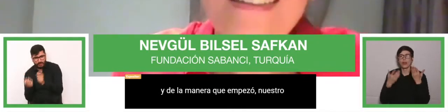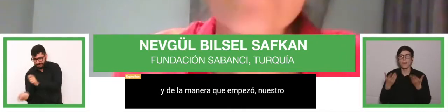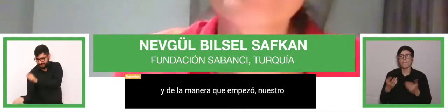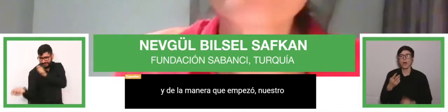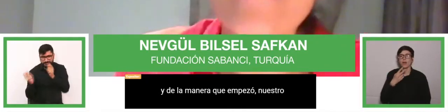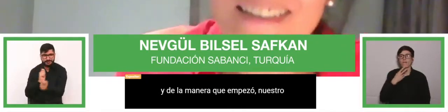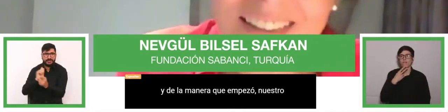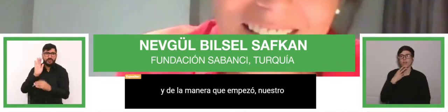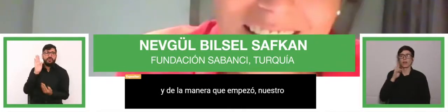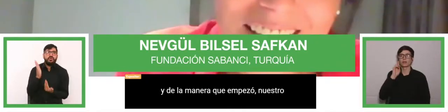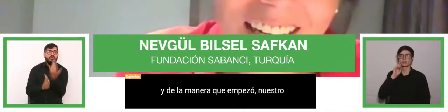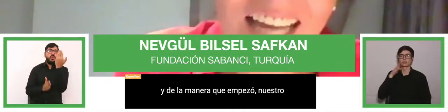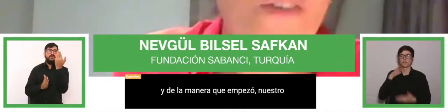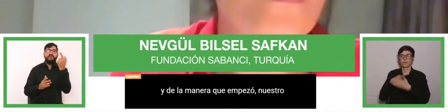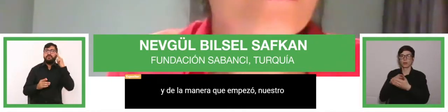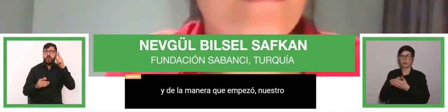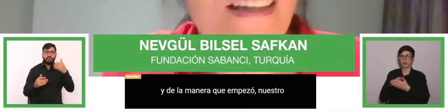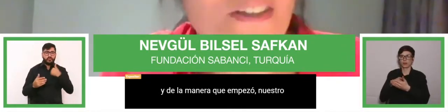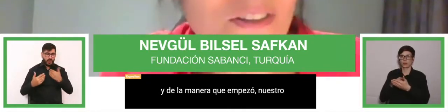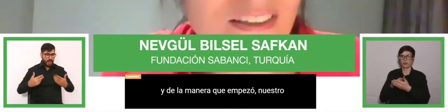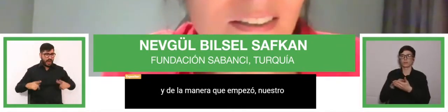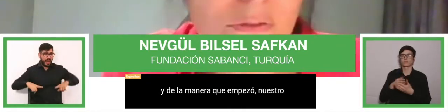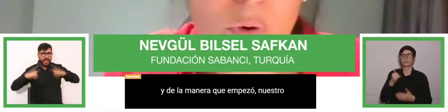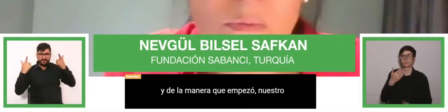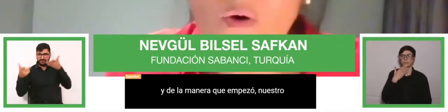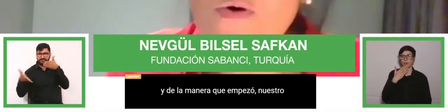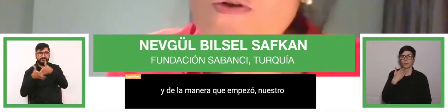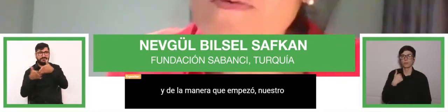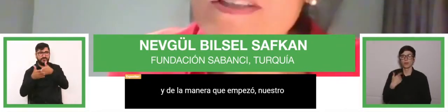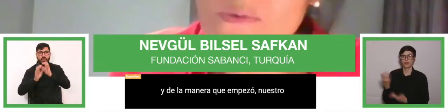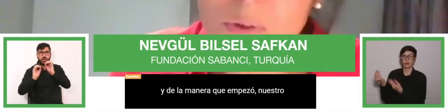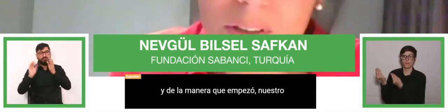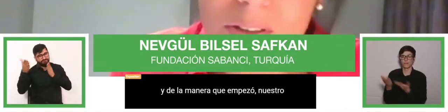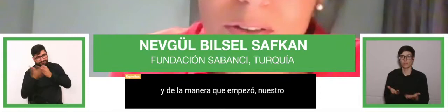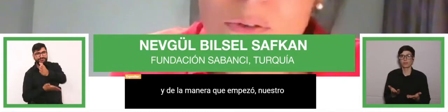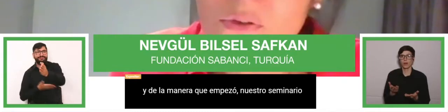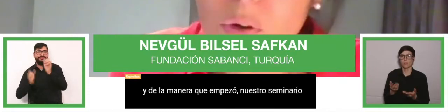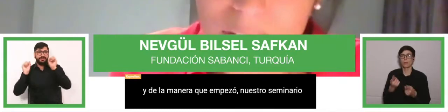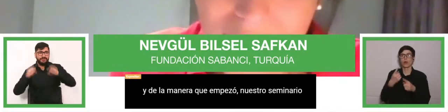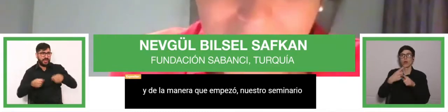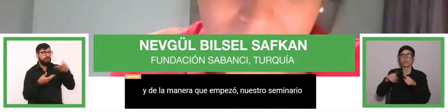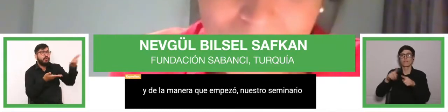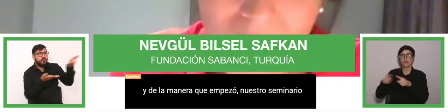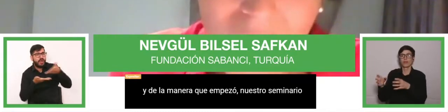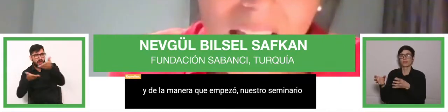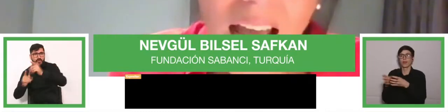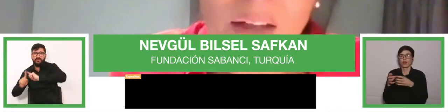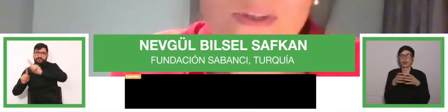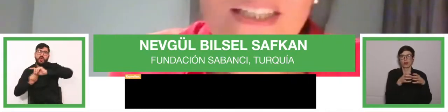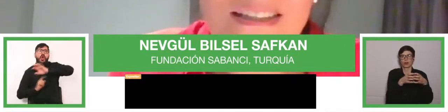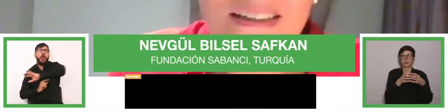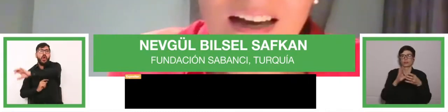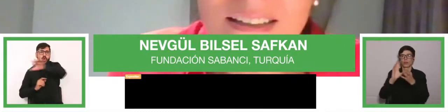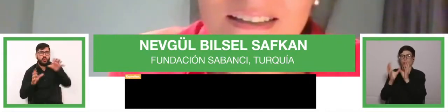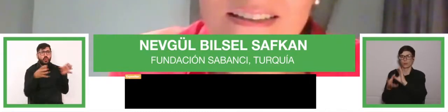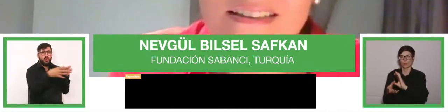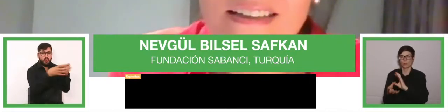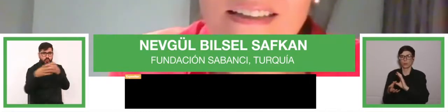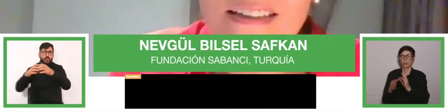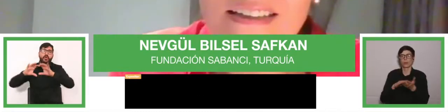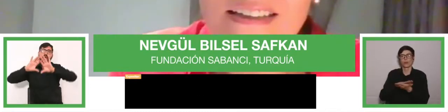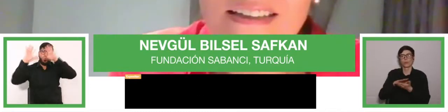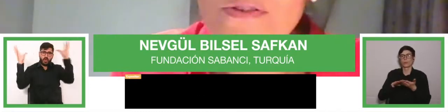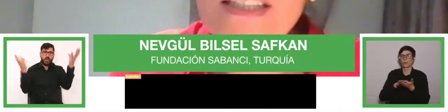invited speakers and organizations from all over the world to Turkey, and we